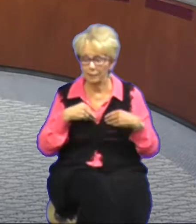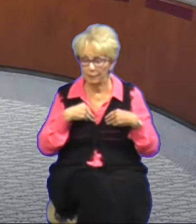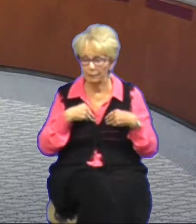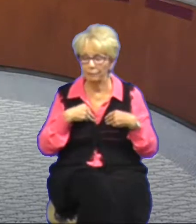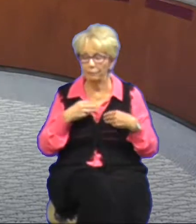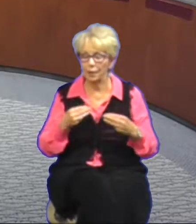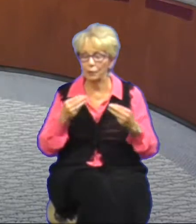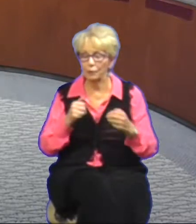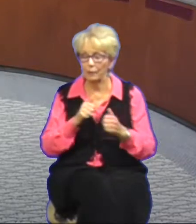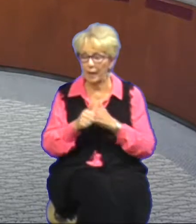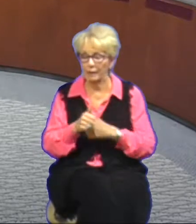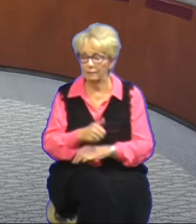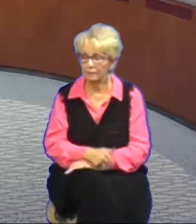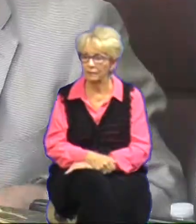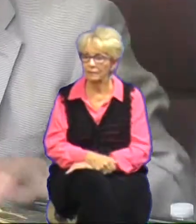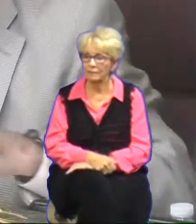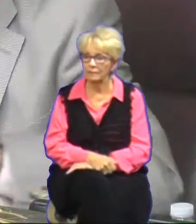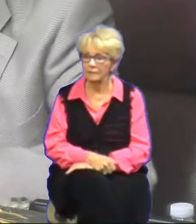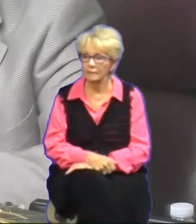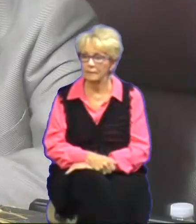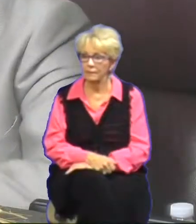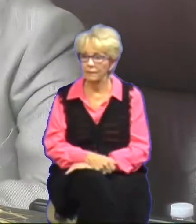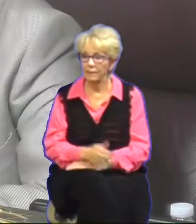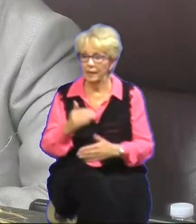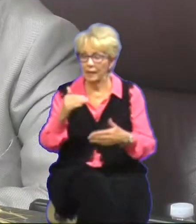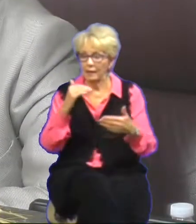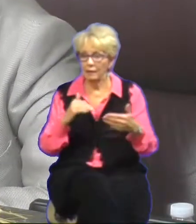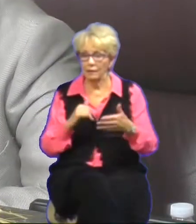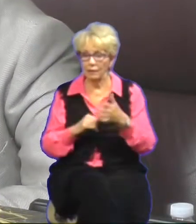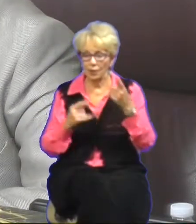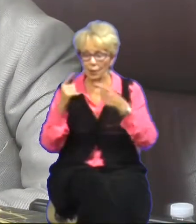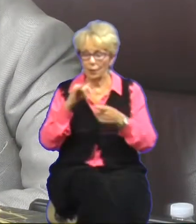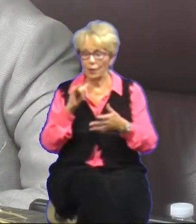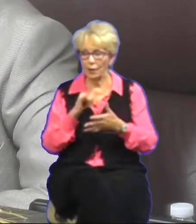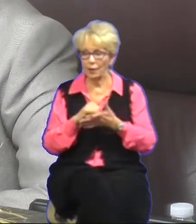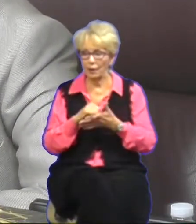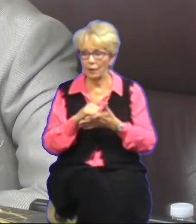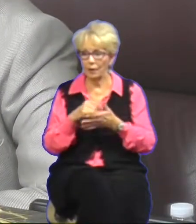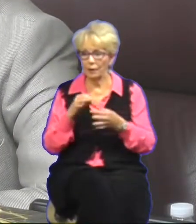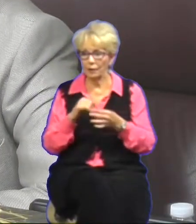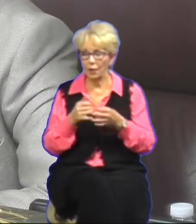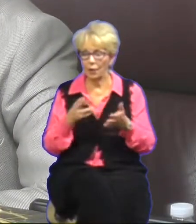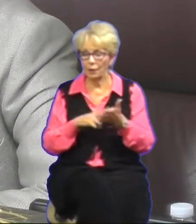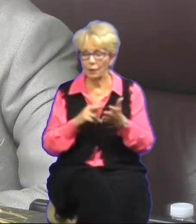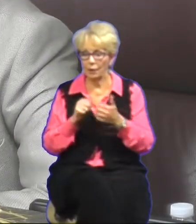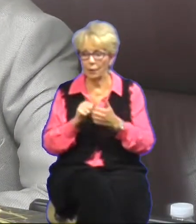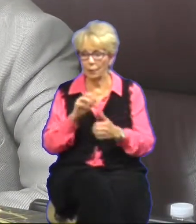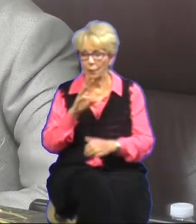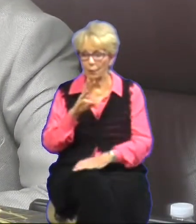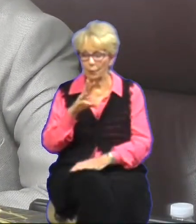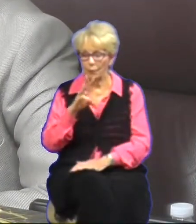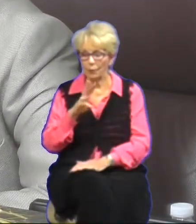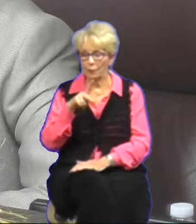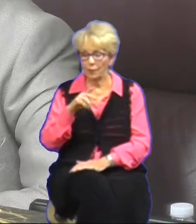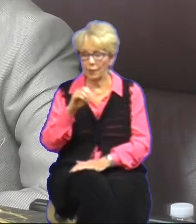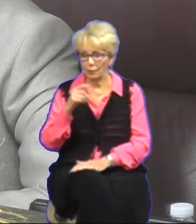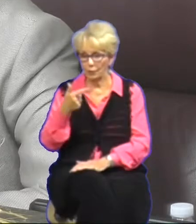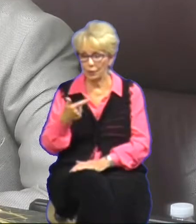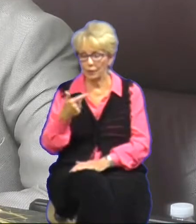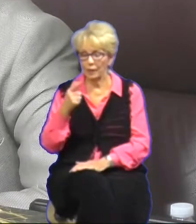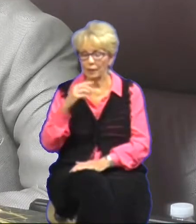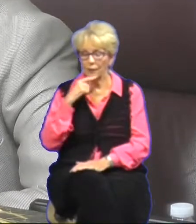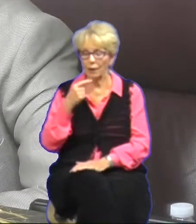passes. Next on our agenda is consideration of entering into a contract with the Western Piedmont Council of Governments